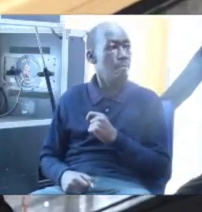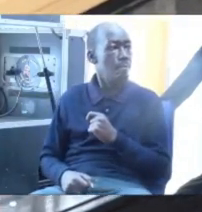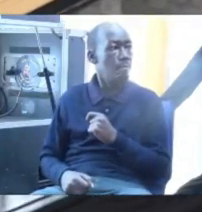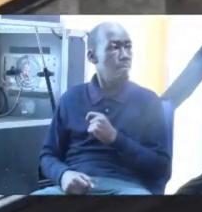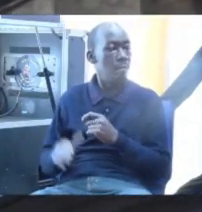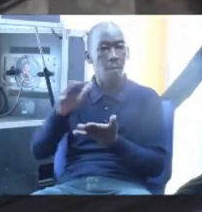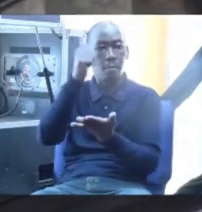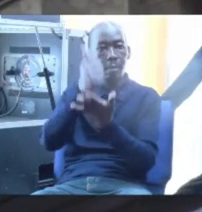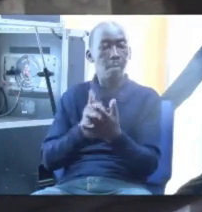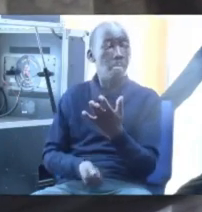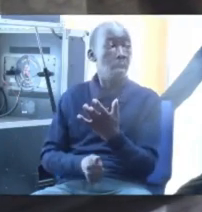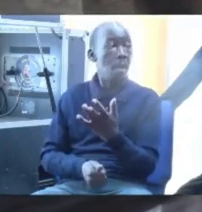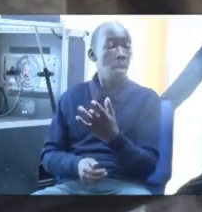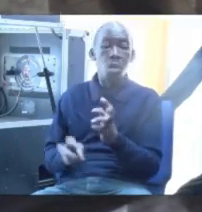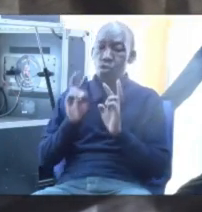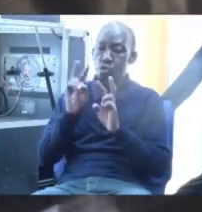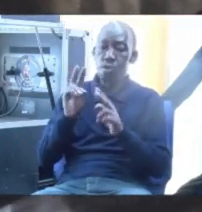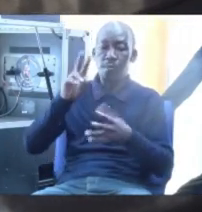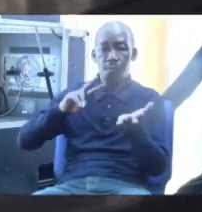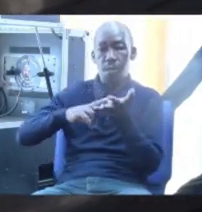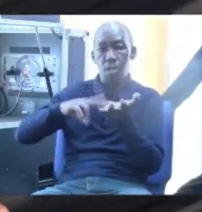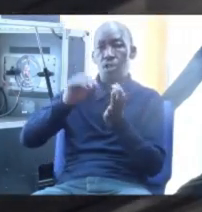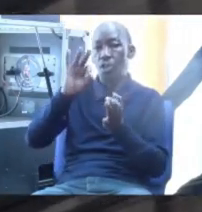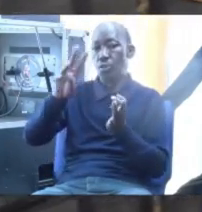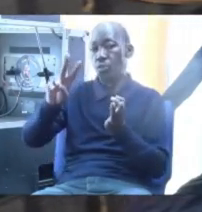Amen. Look at verse 32.